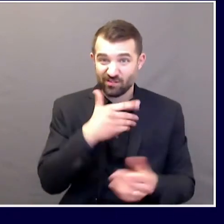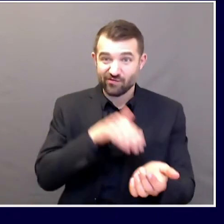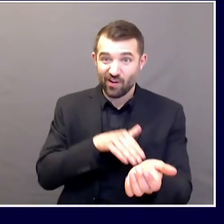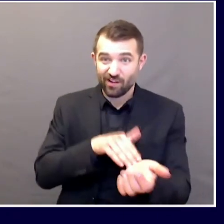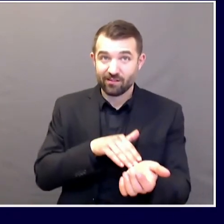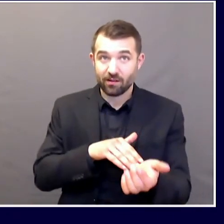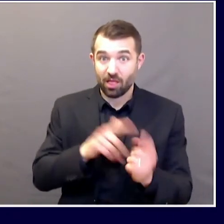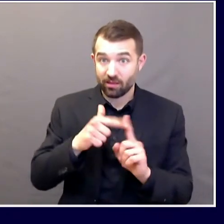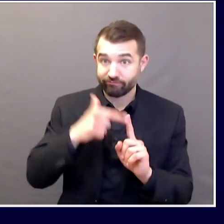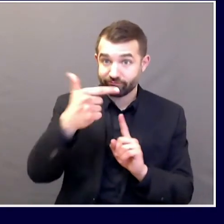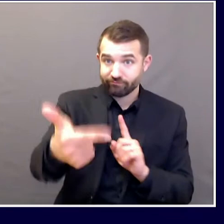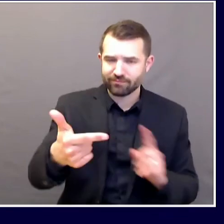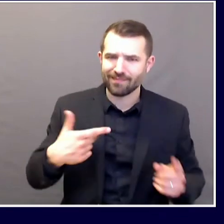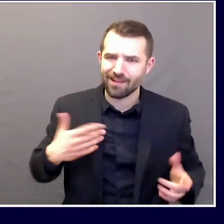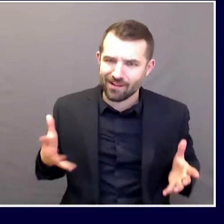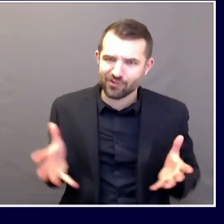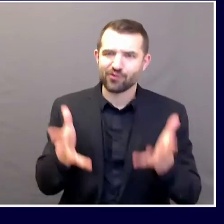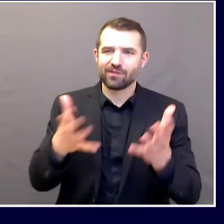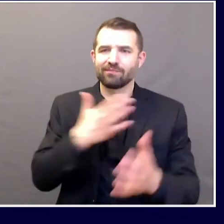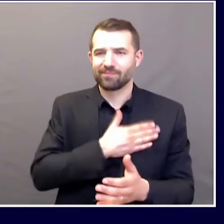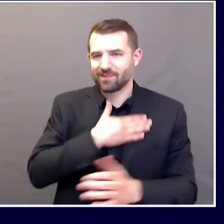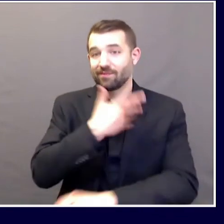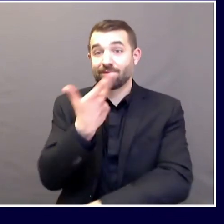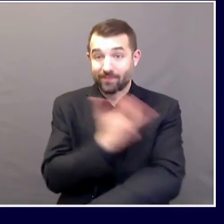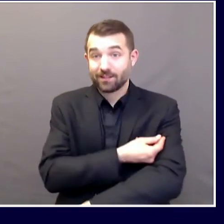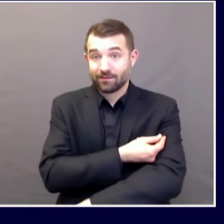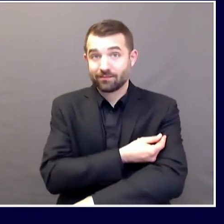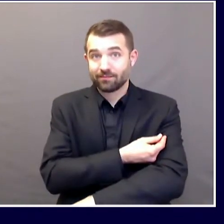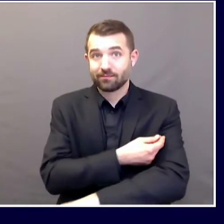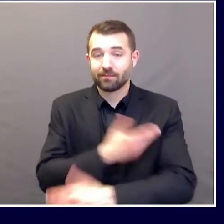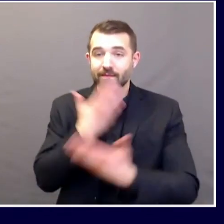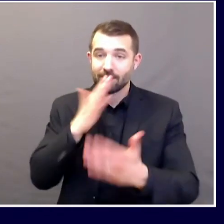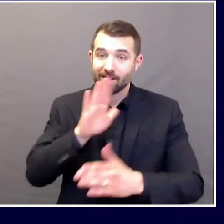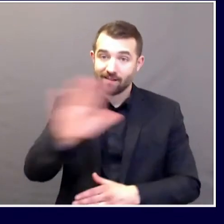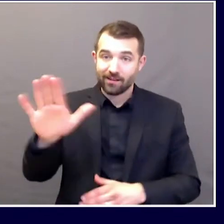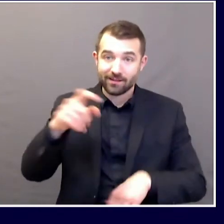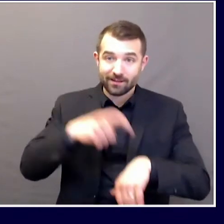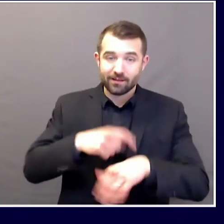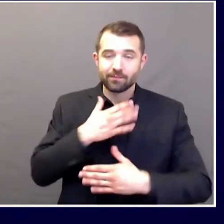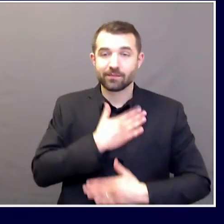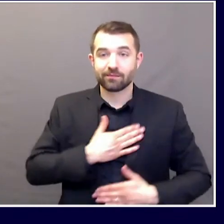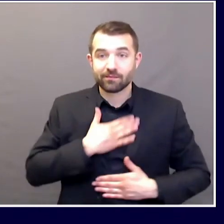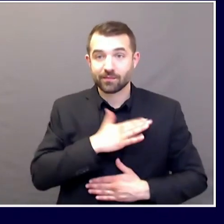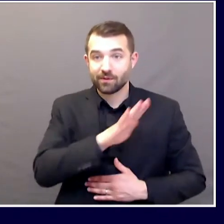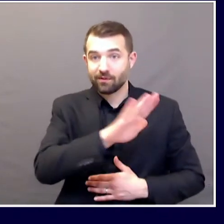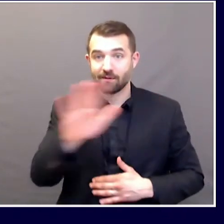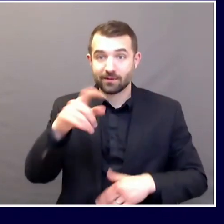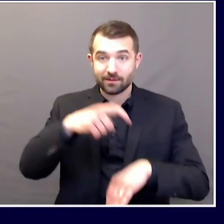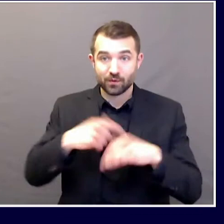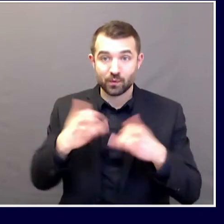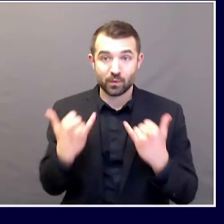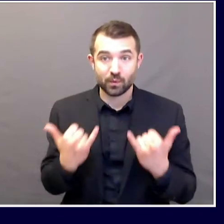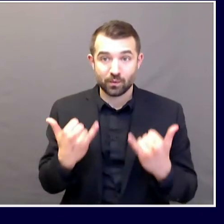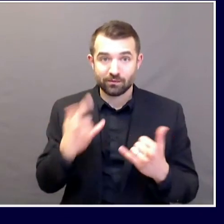the same thing. Thank you all for your time this afternoon. We appreciate you taking some time out of your day. Look forward to